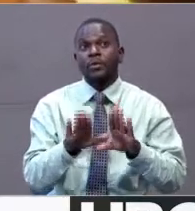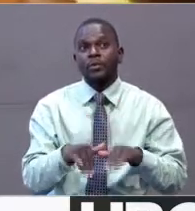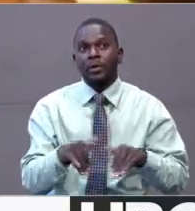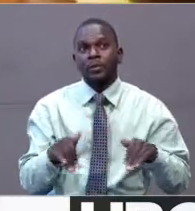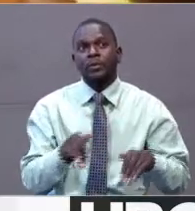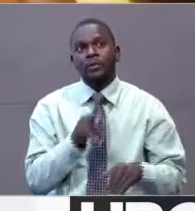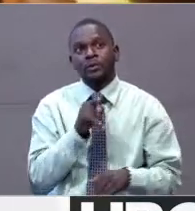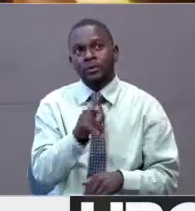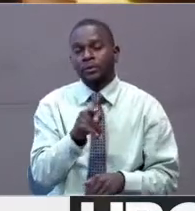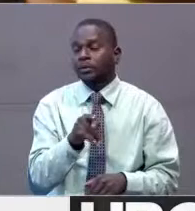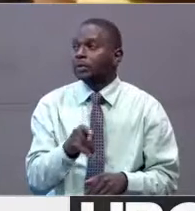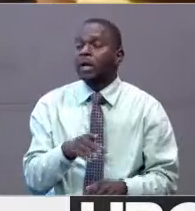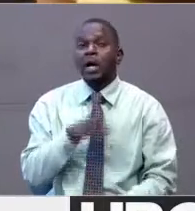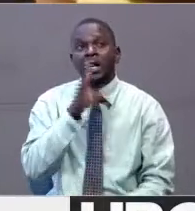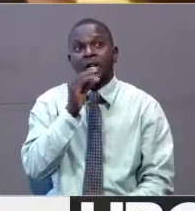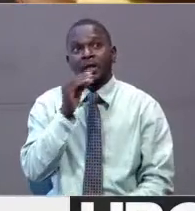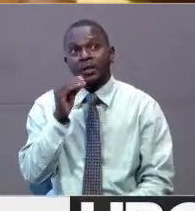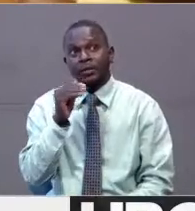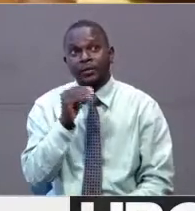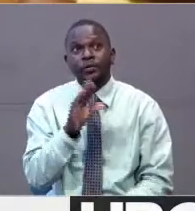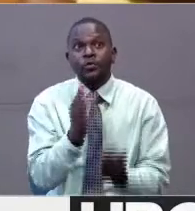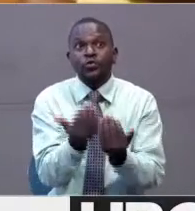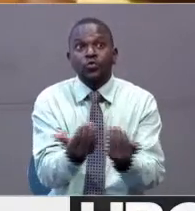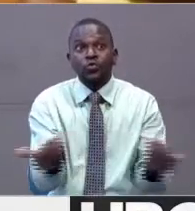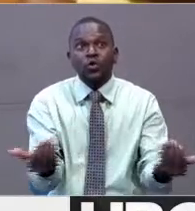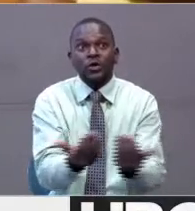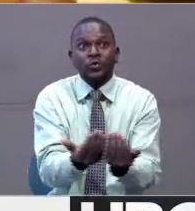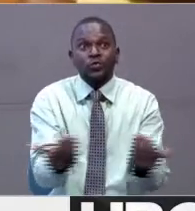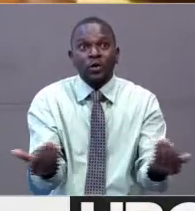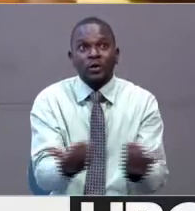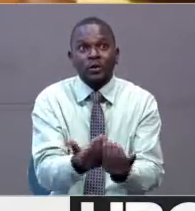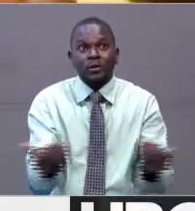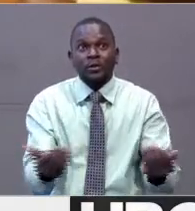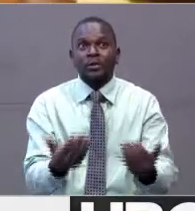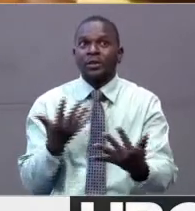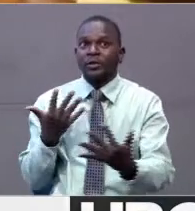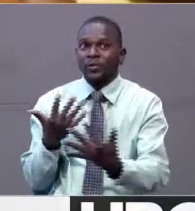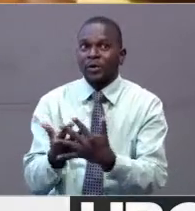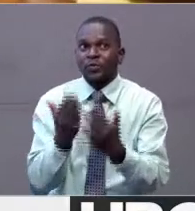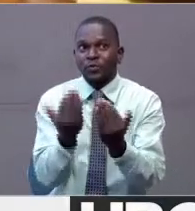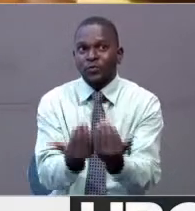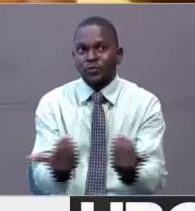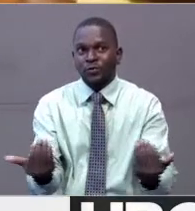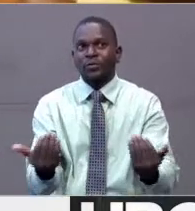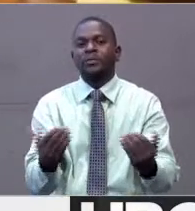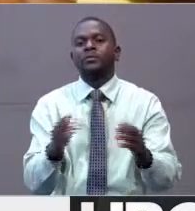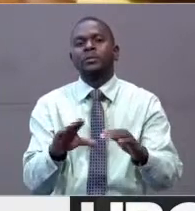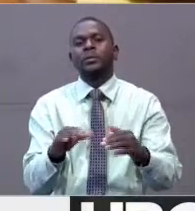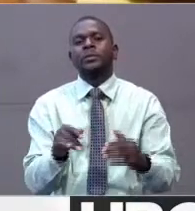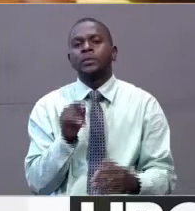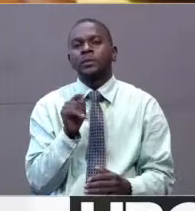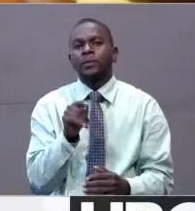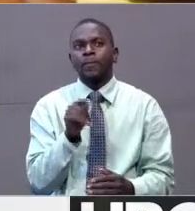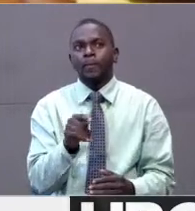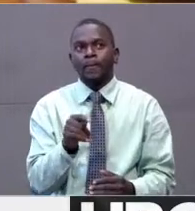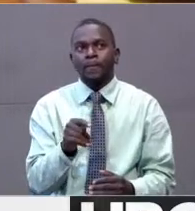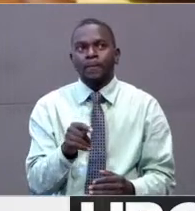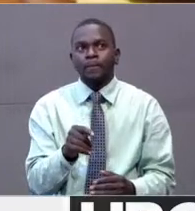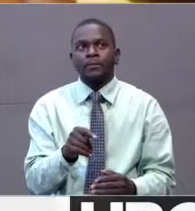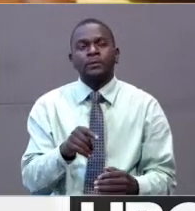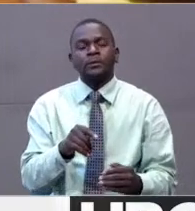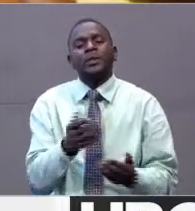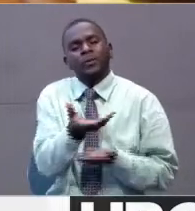you. All these speeches about, children, remain home. So, you see, they are